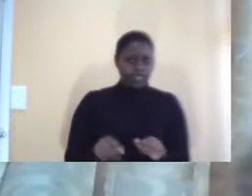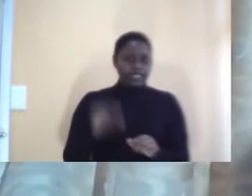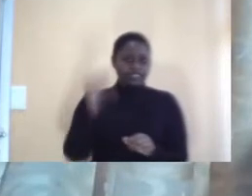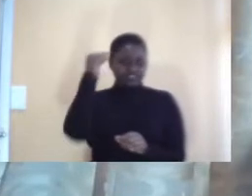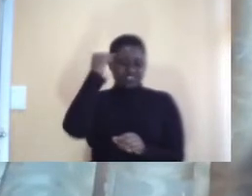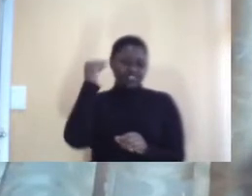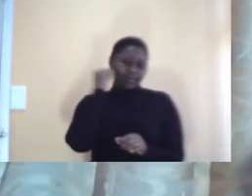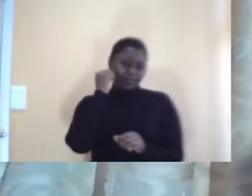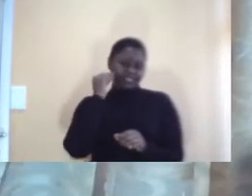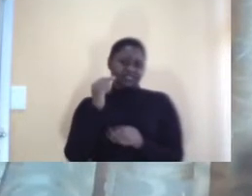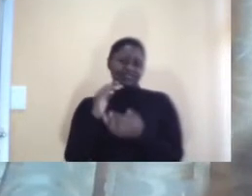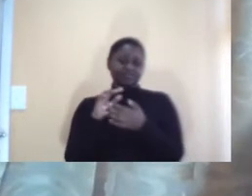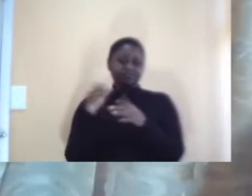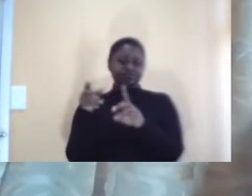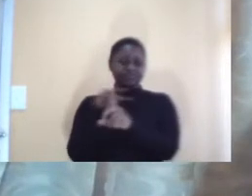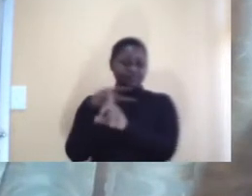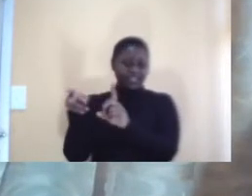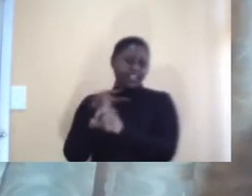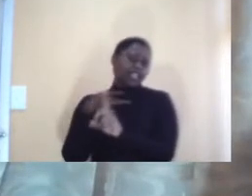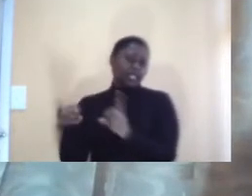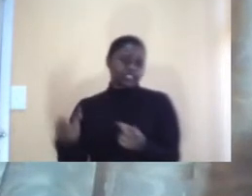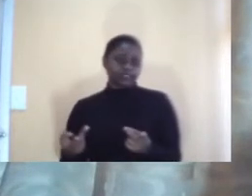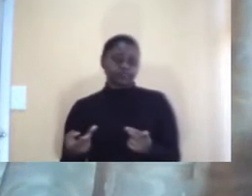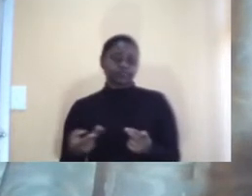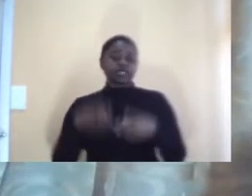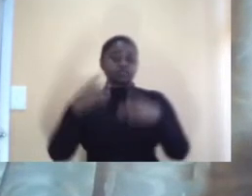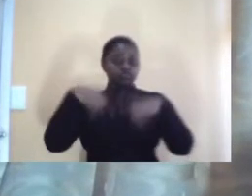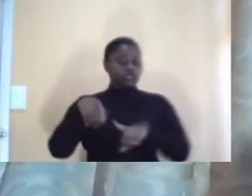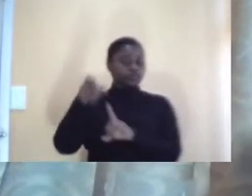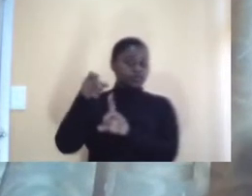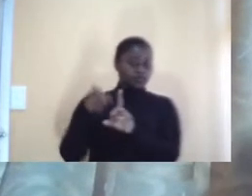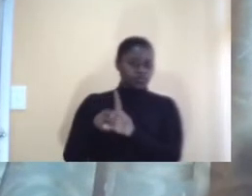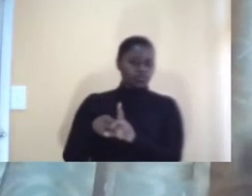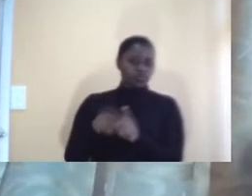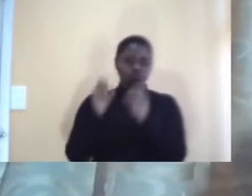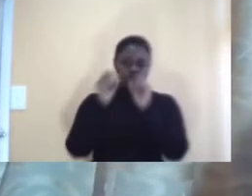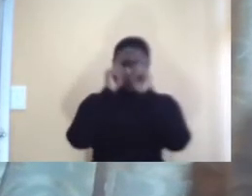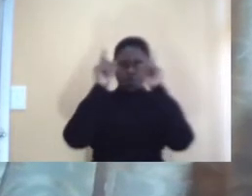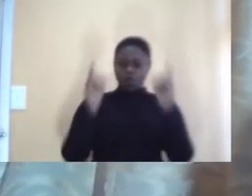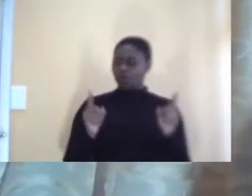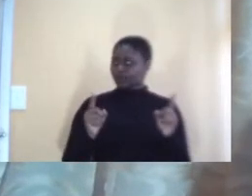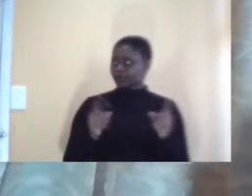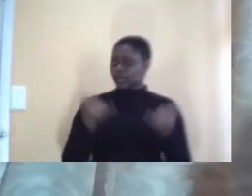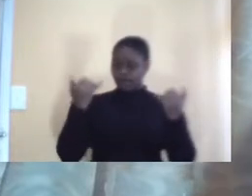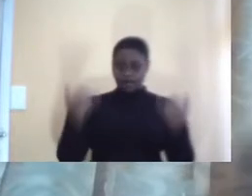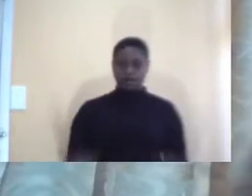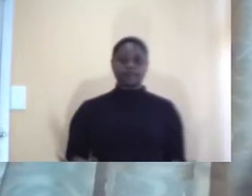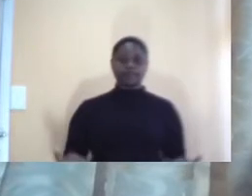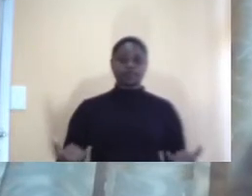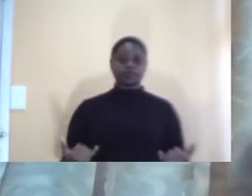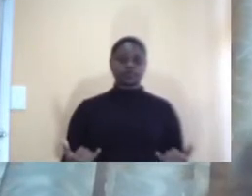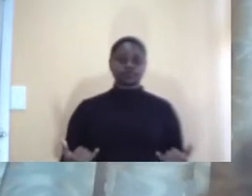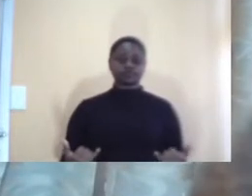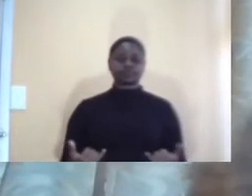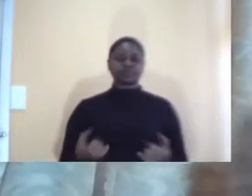gender-based violence and femicide. Chairperson, we woke up today to the